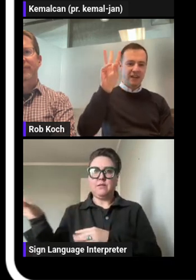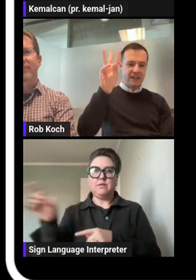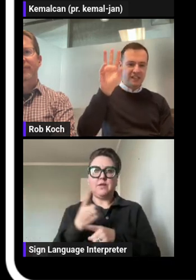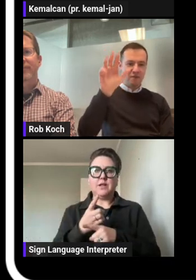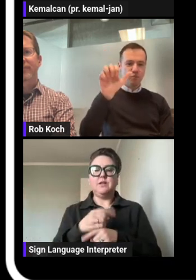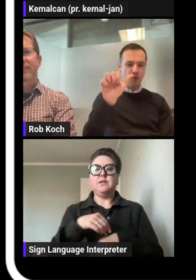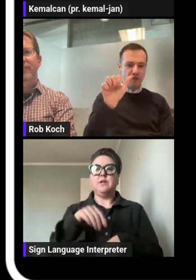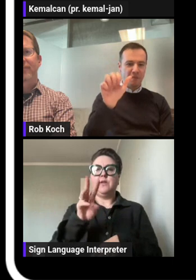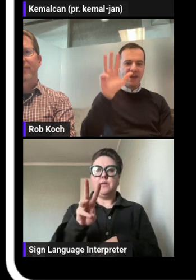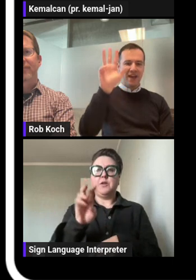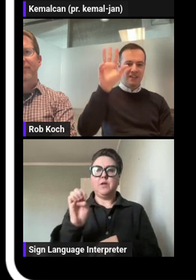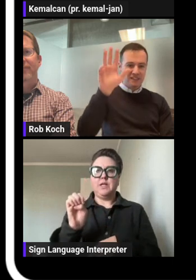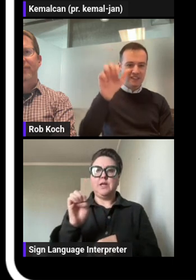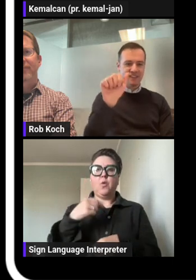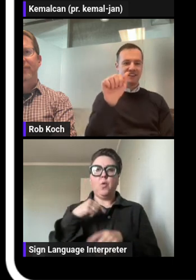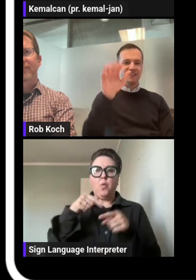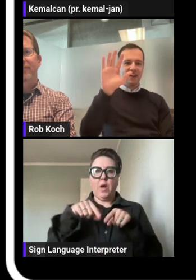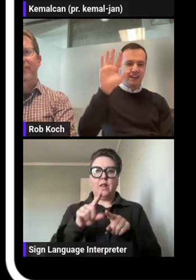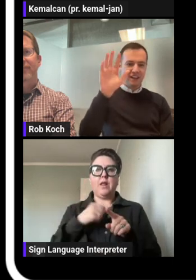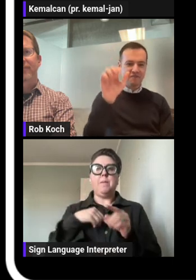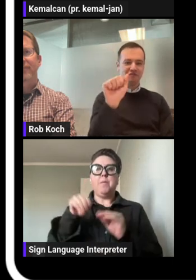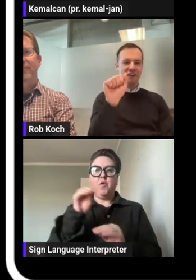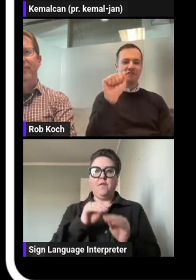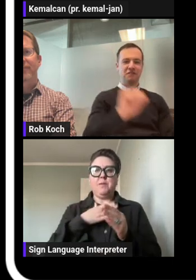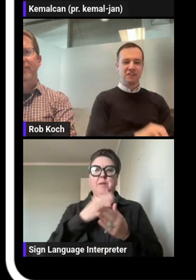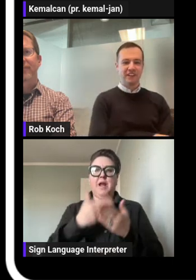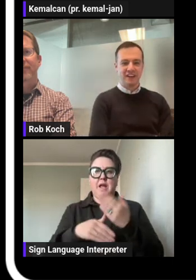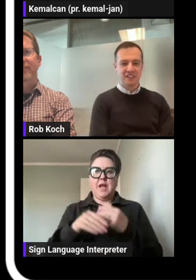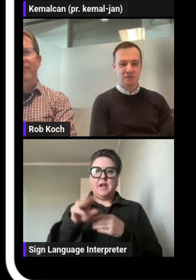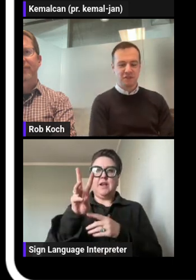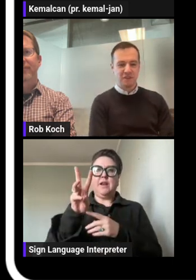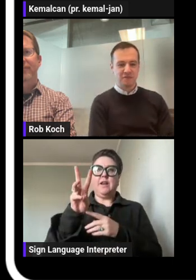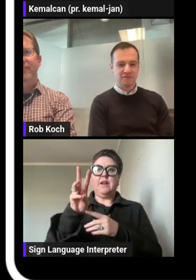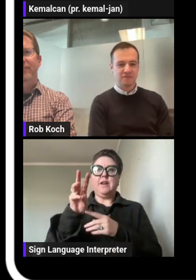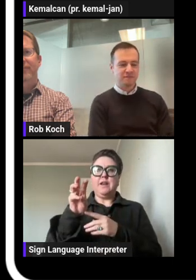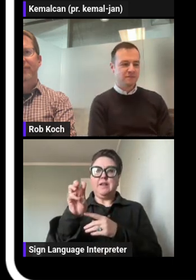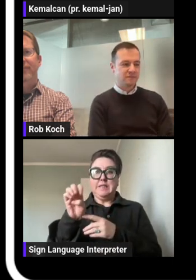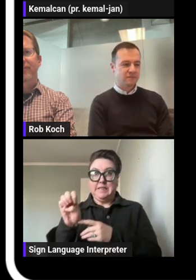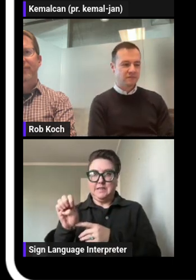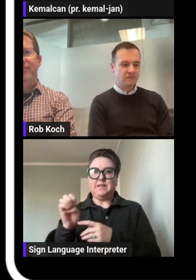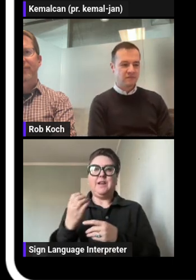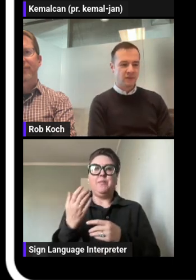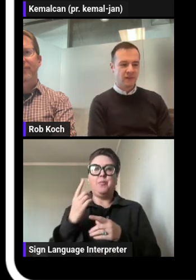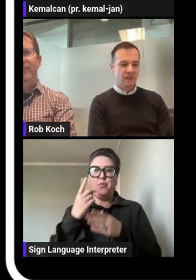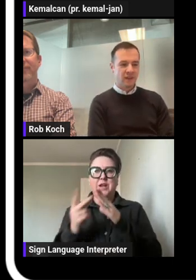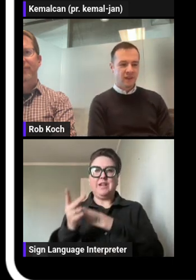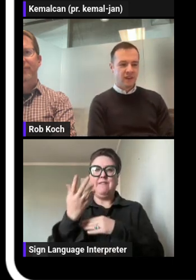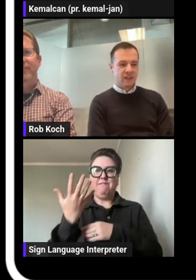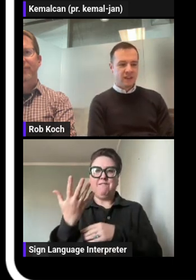W-E, as I'm moving my hands, there are like 5 different letters between.